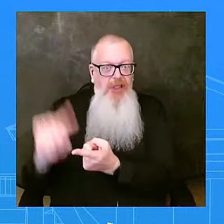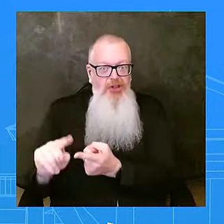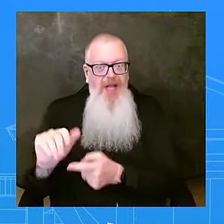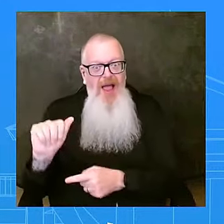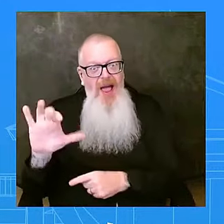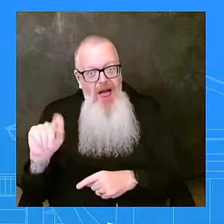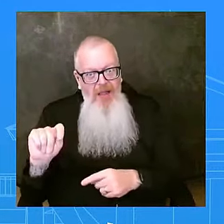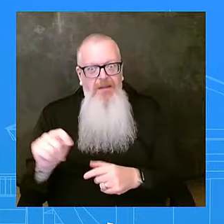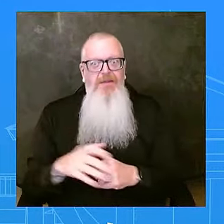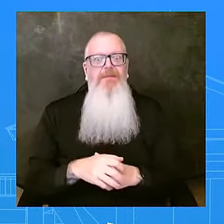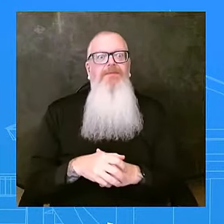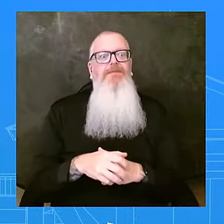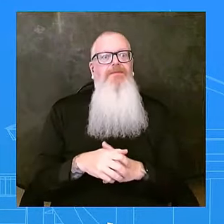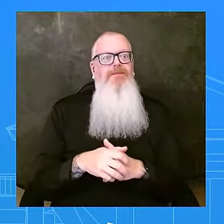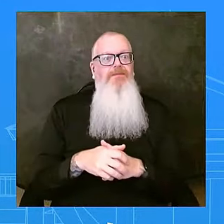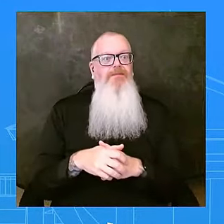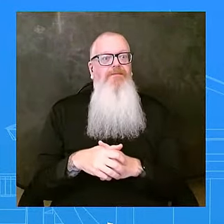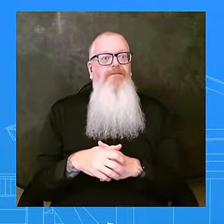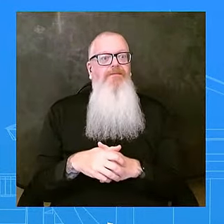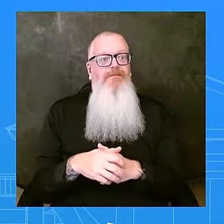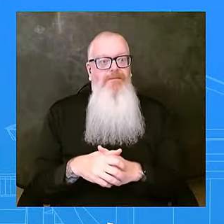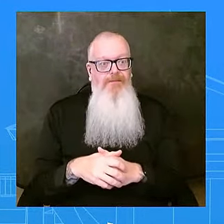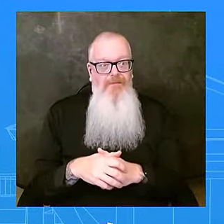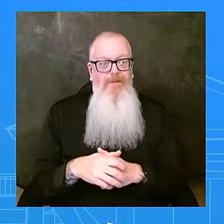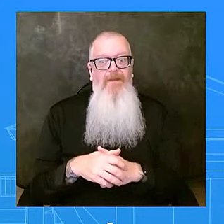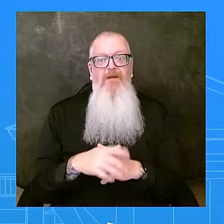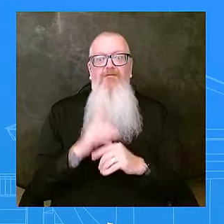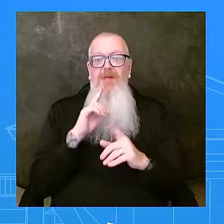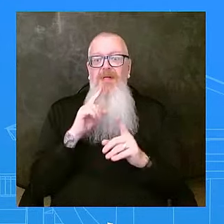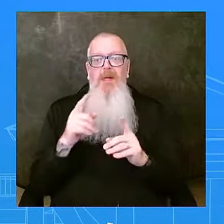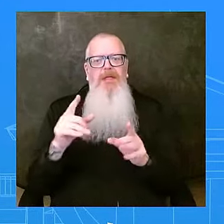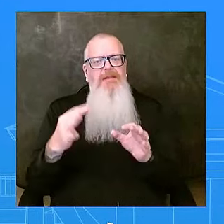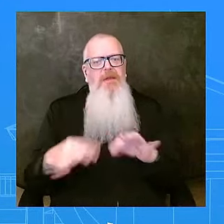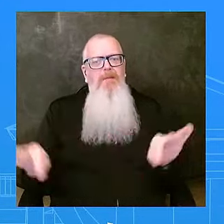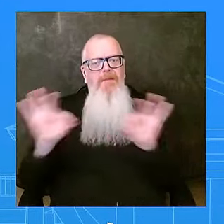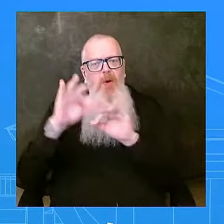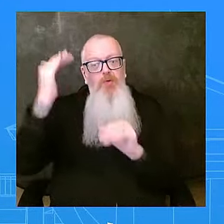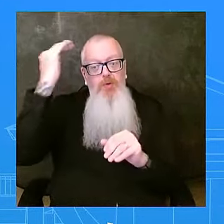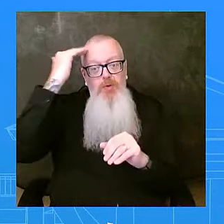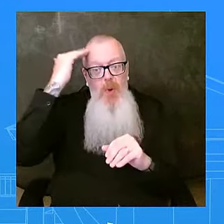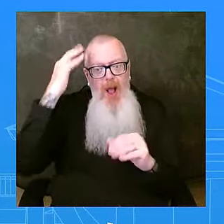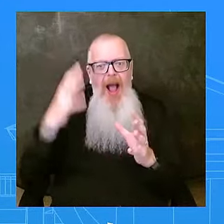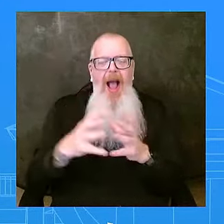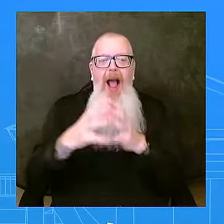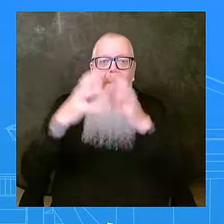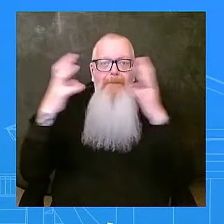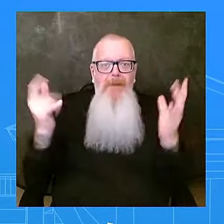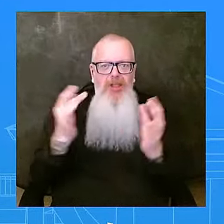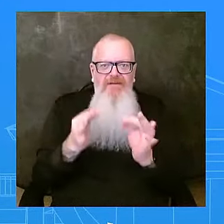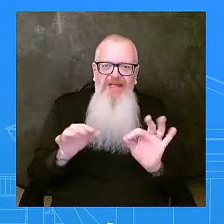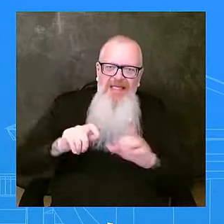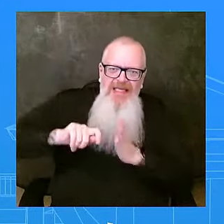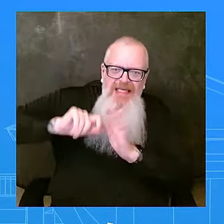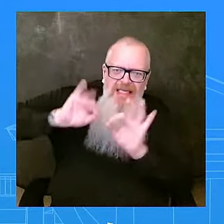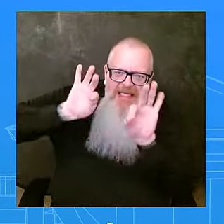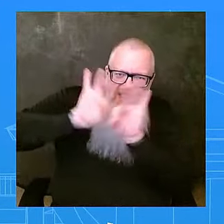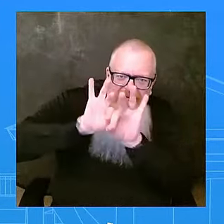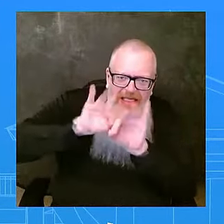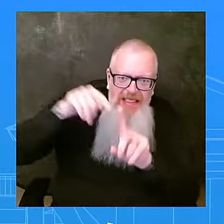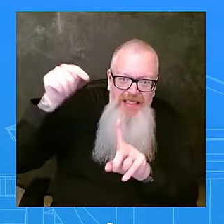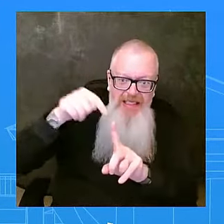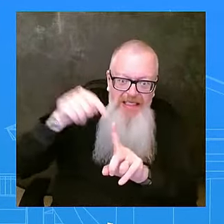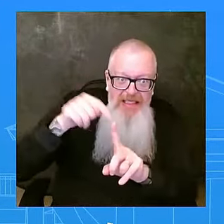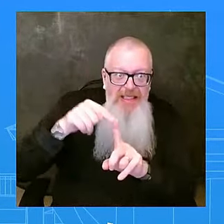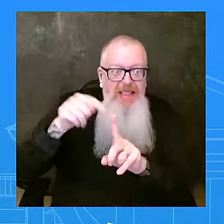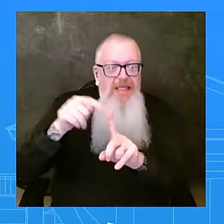And so I think it is important to note how much of a key partner that she's been. And that's something that the president wants us to do. He wants us to